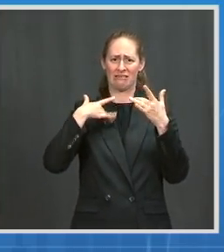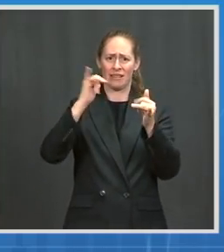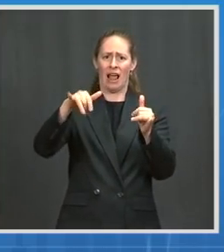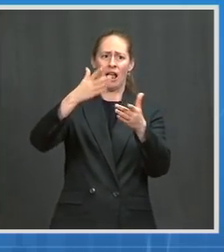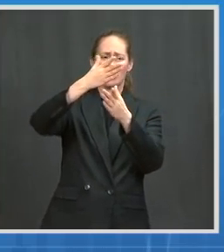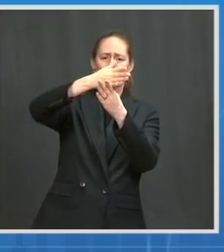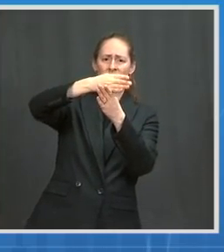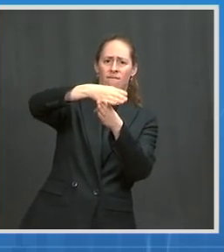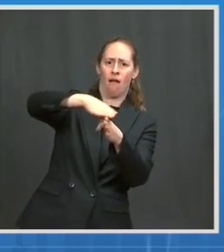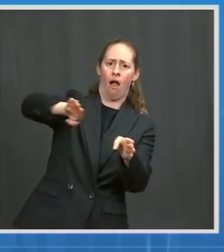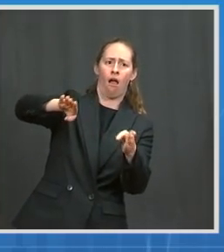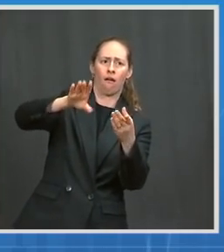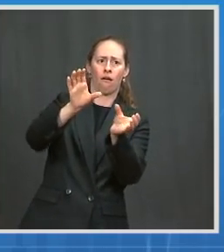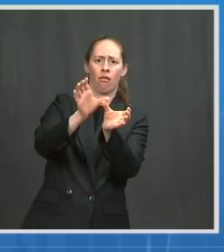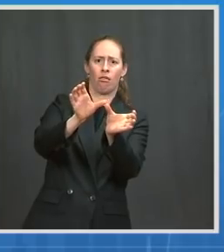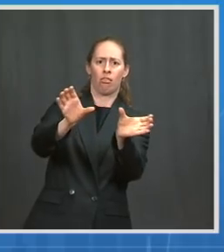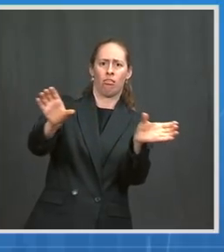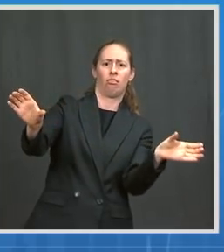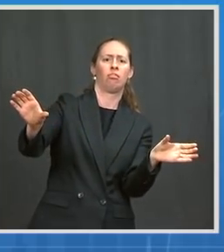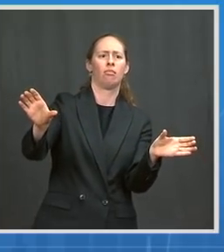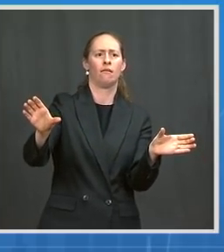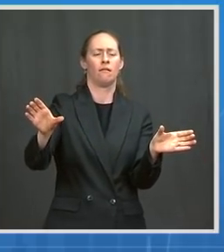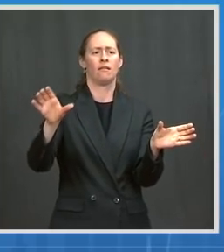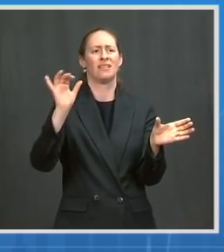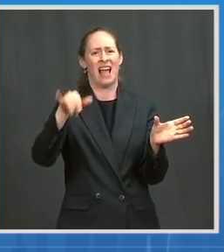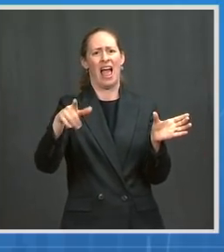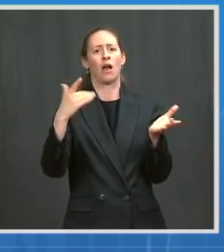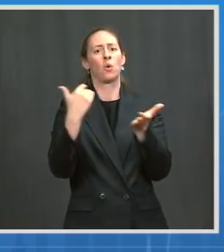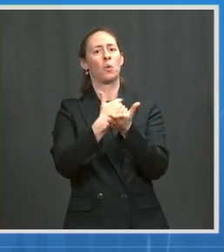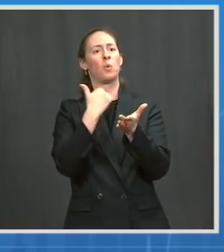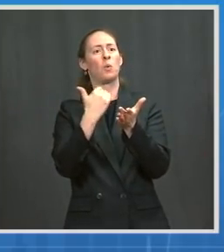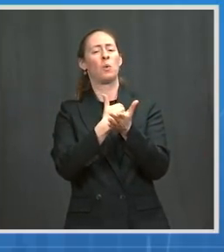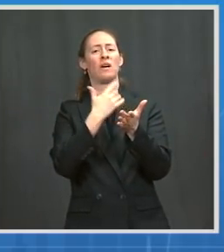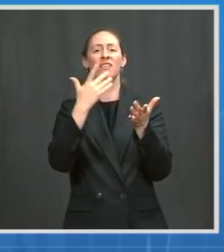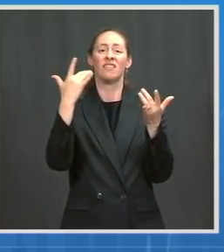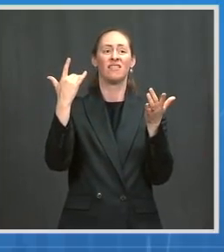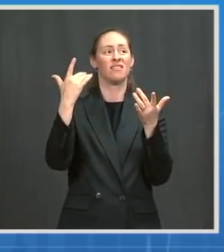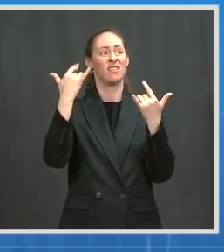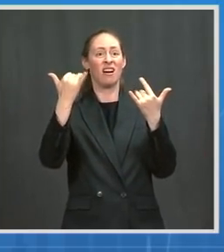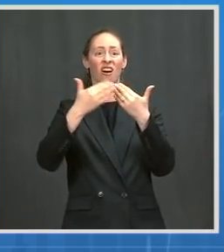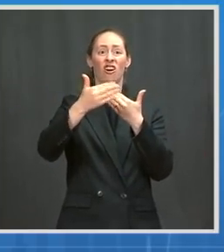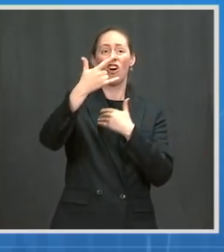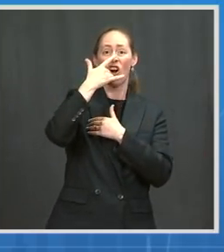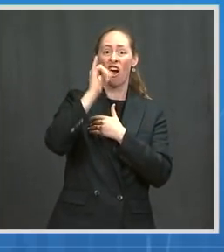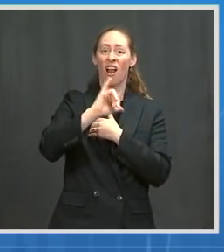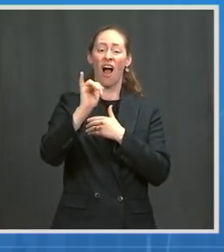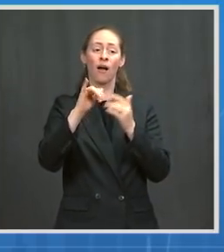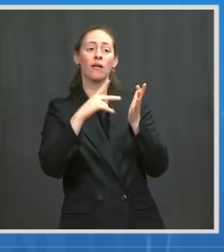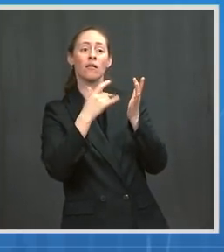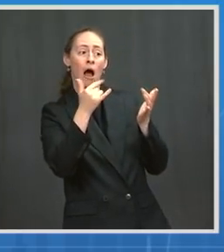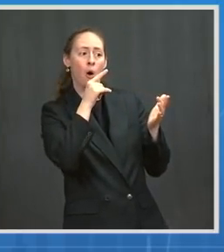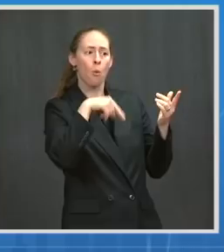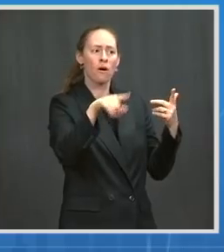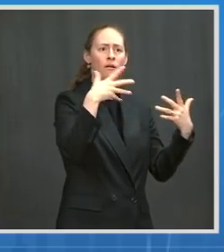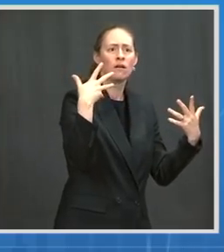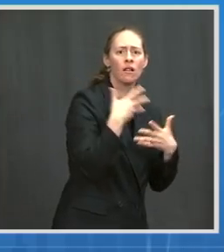way between places where people live free from fear of COVID-19 and places that remain at